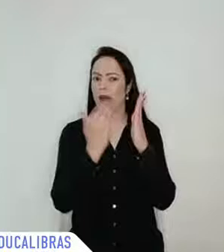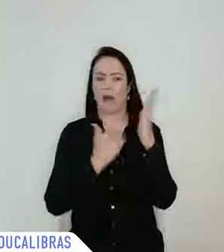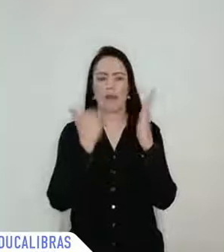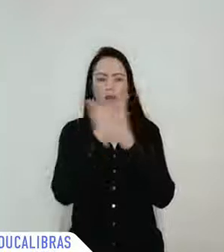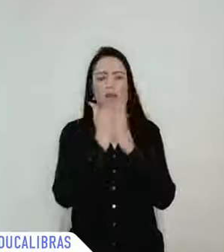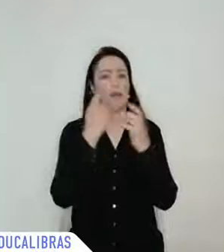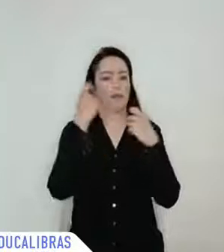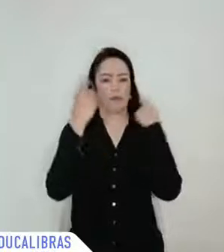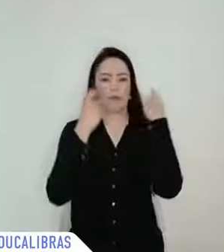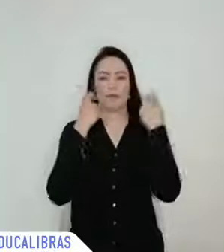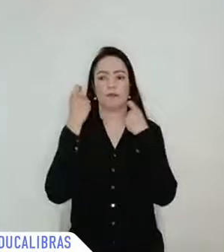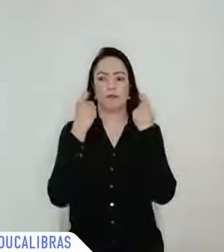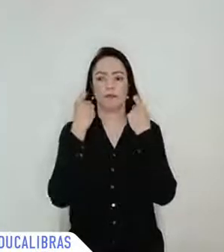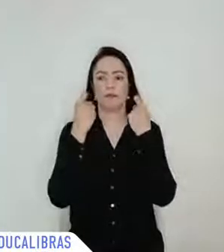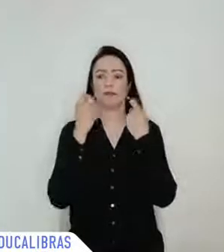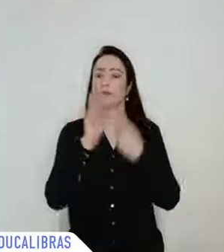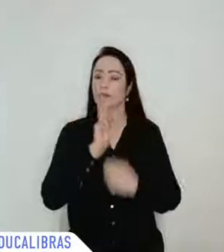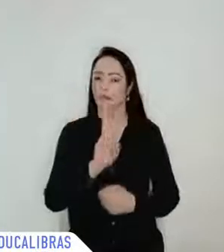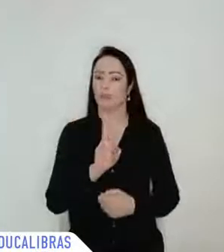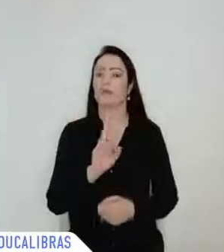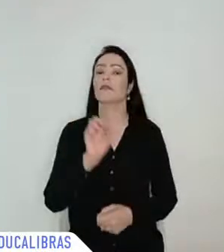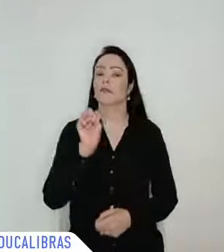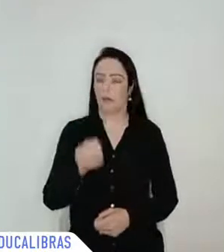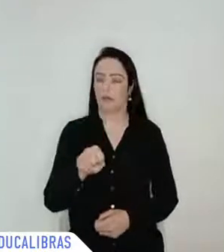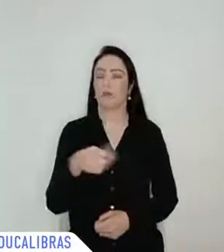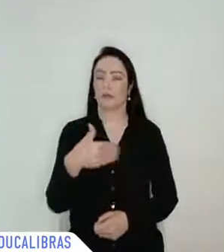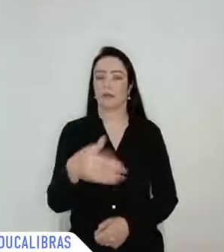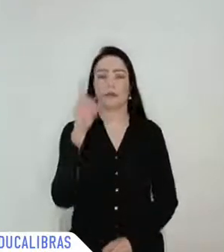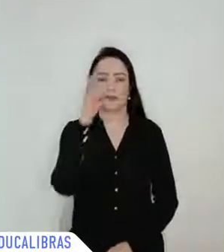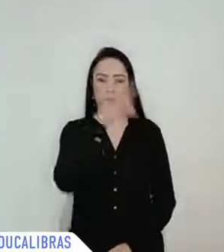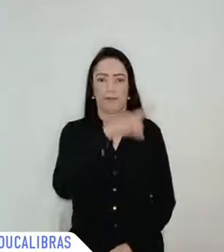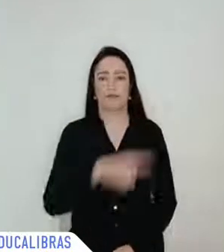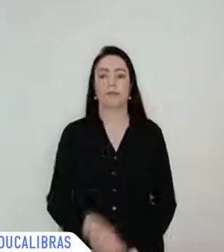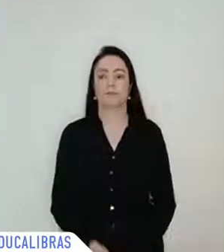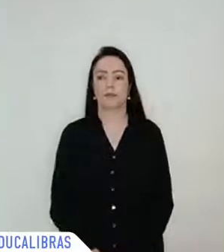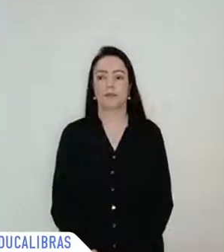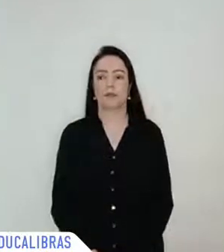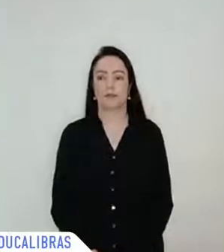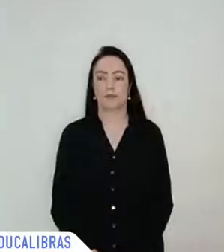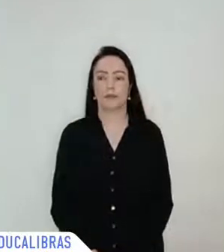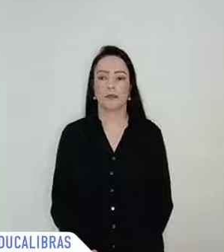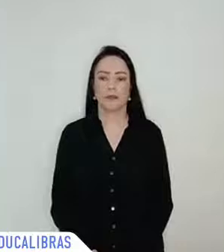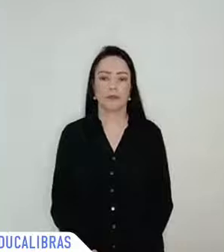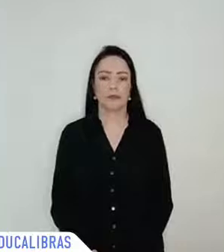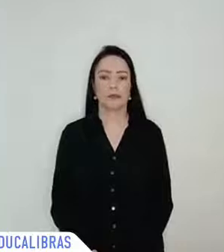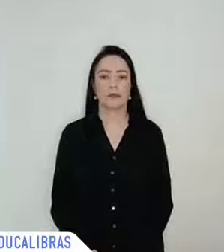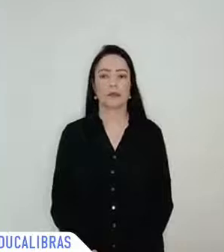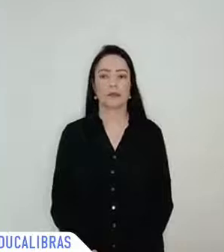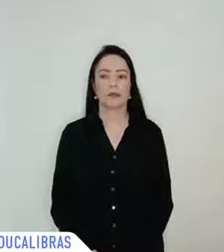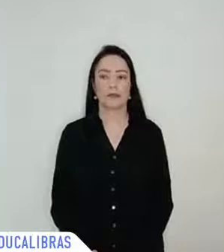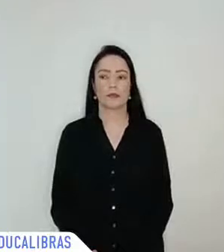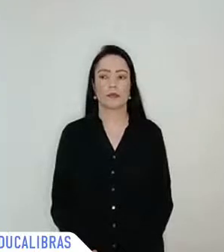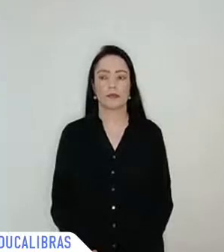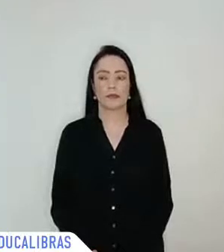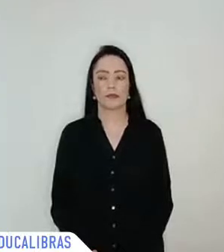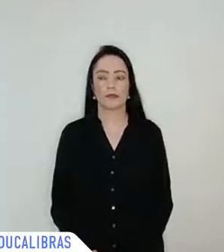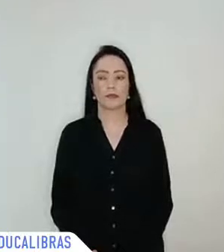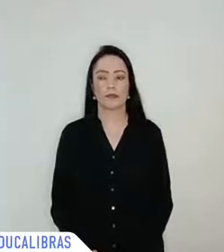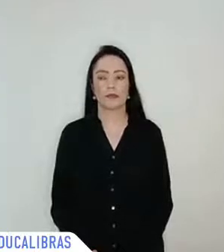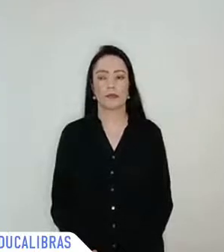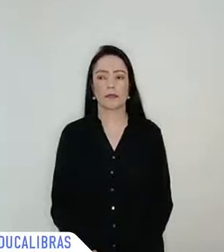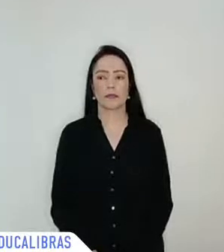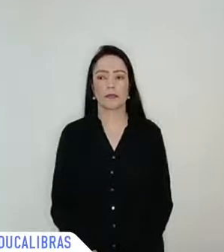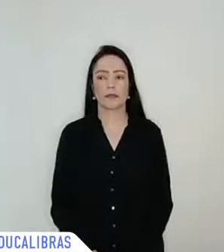And especially virtually, and because in the virtual world, the attacks are even harder. So yes, we're going to have very hard